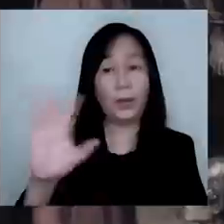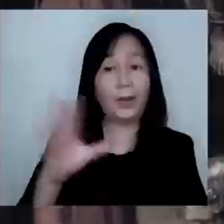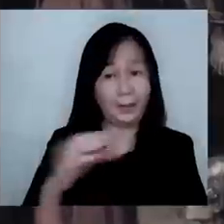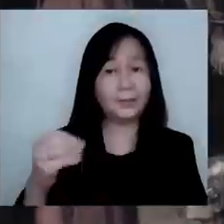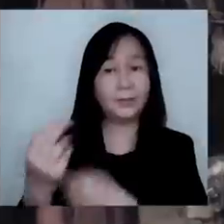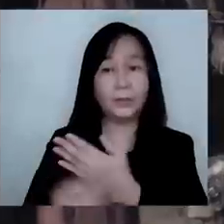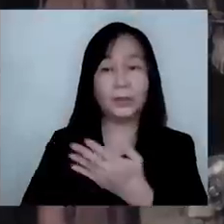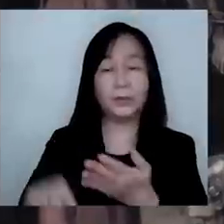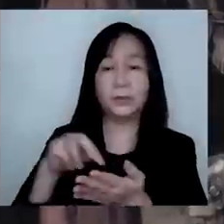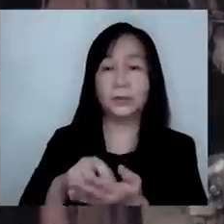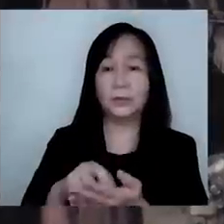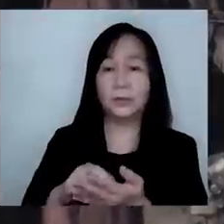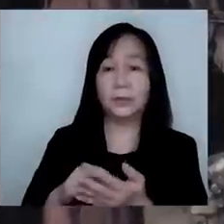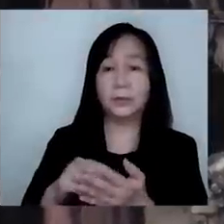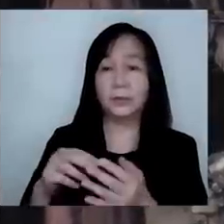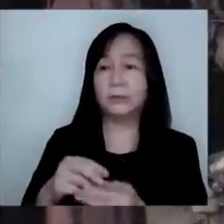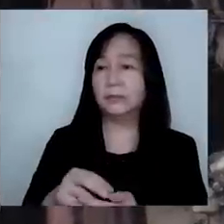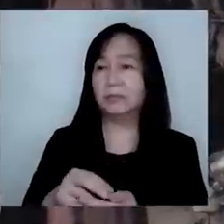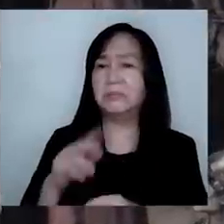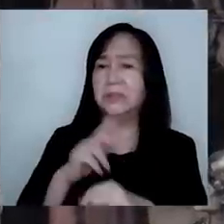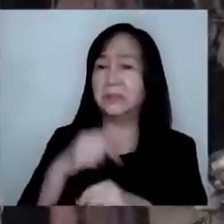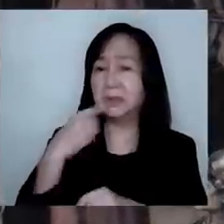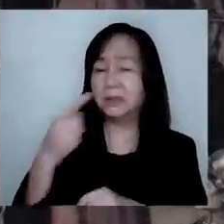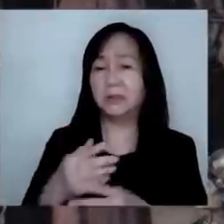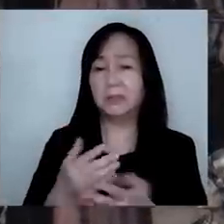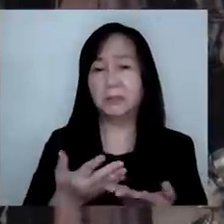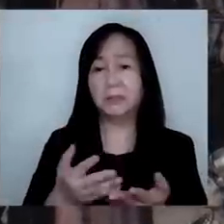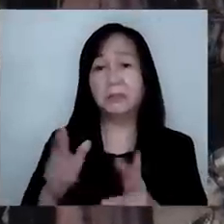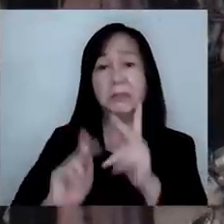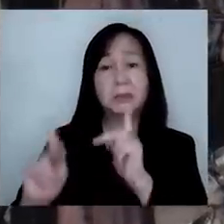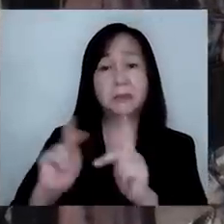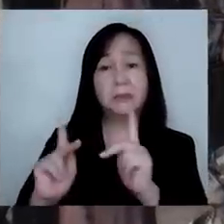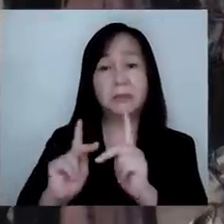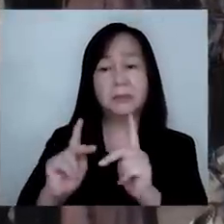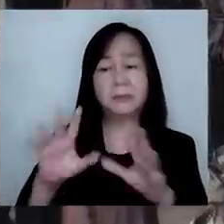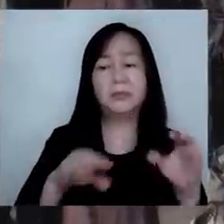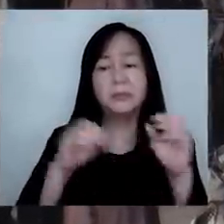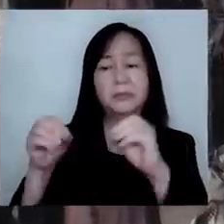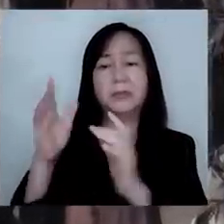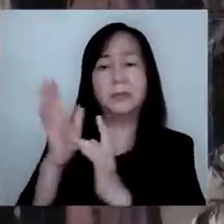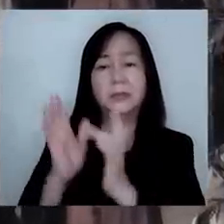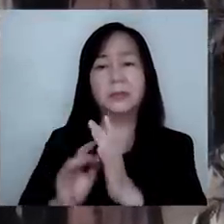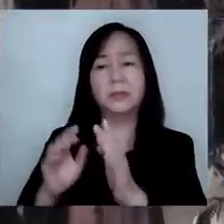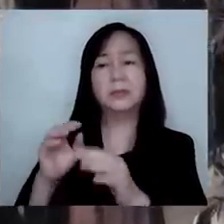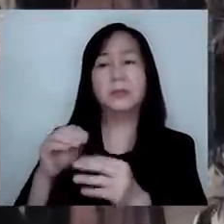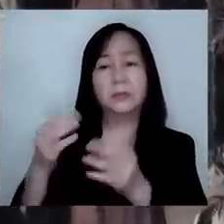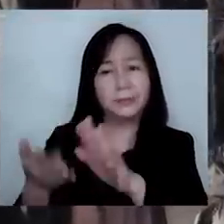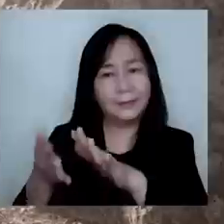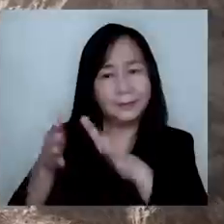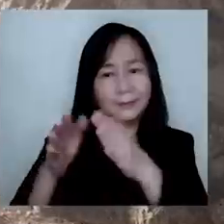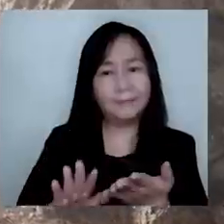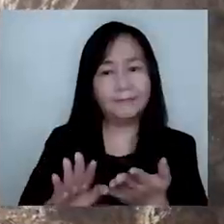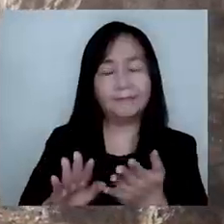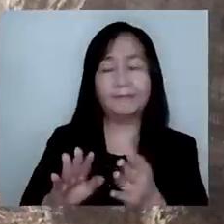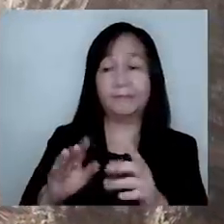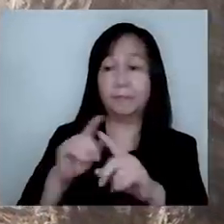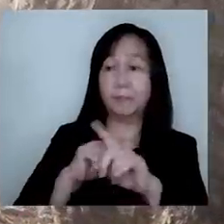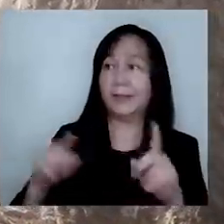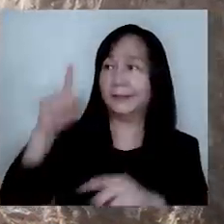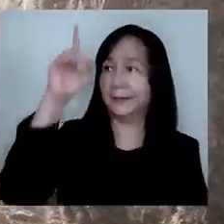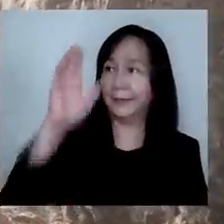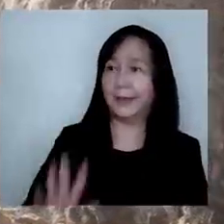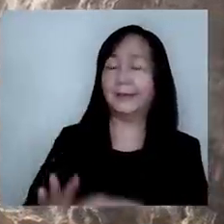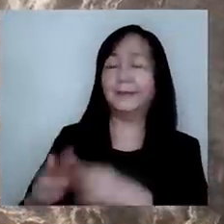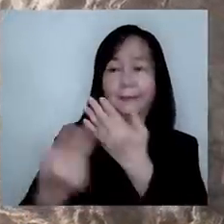says human beings put Jesus to death but God raised him it is God